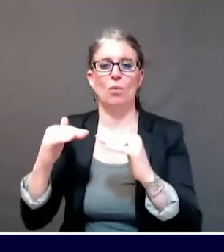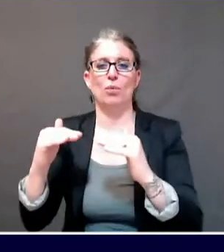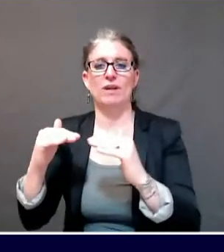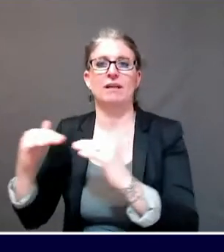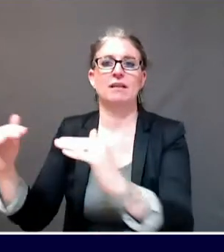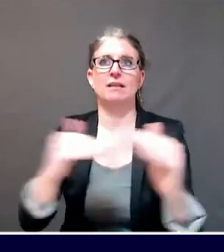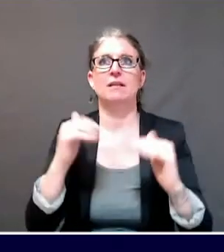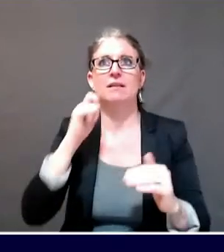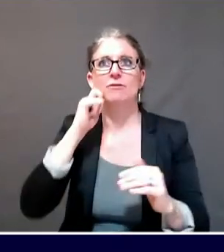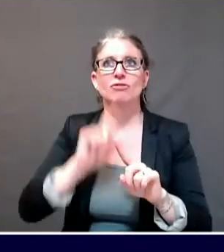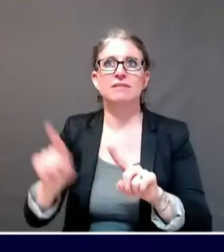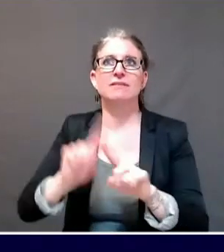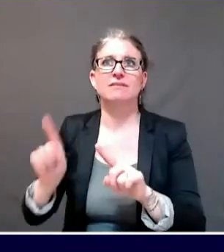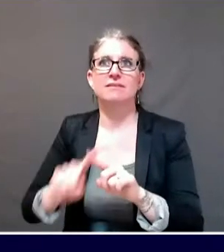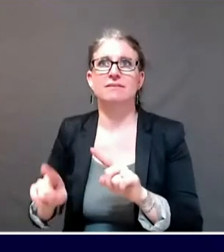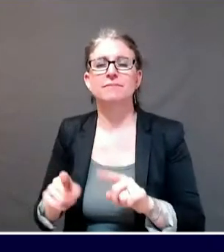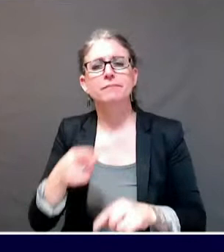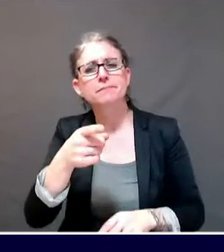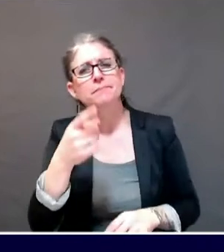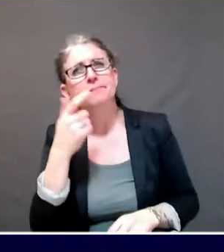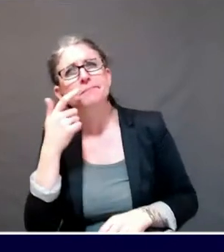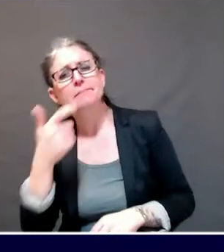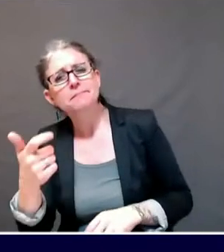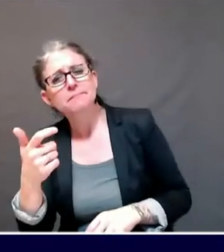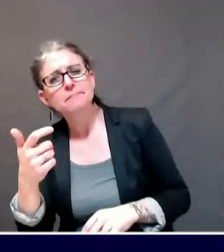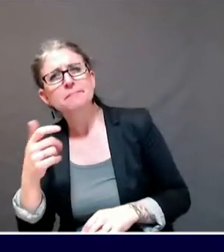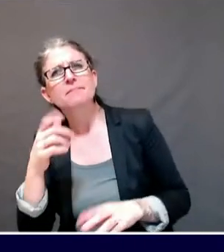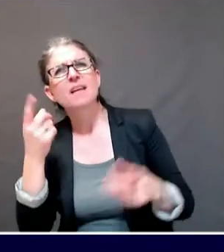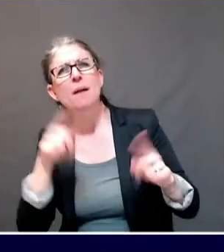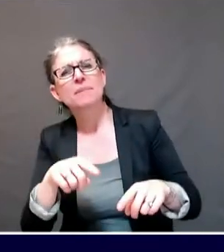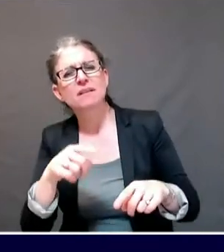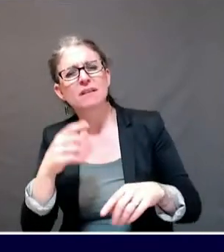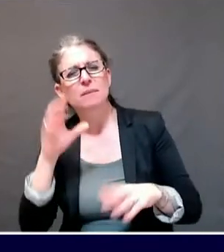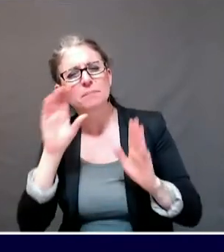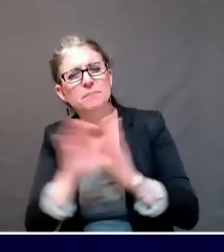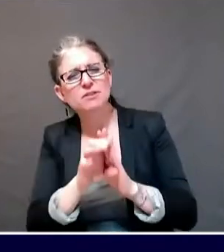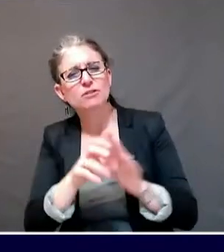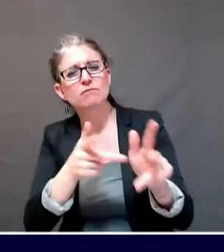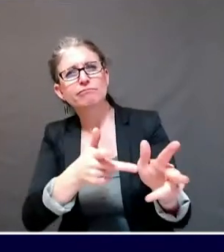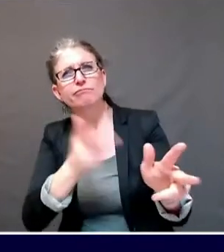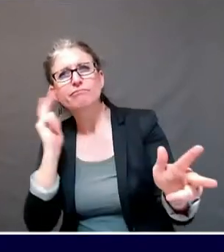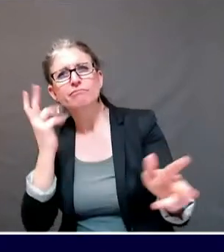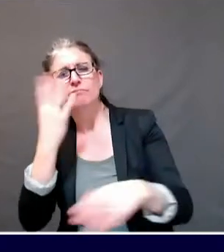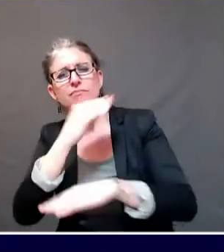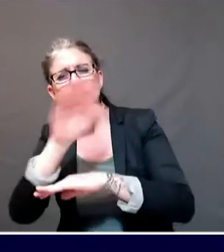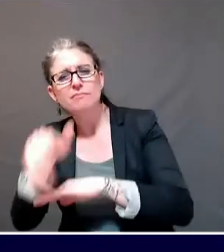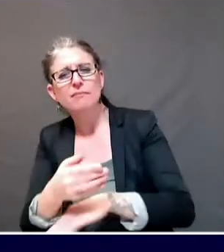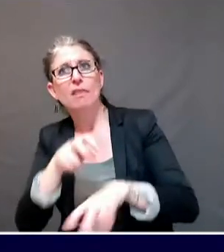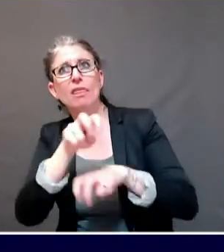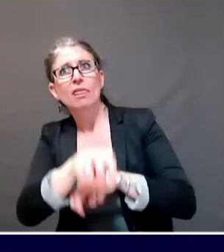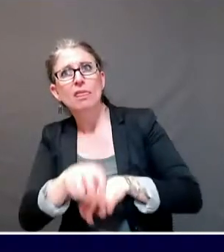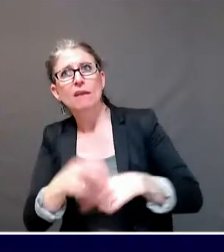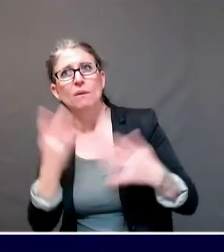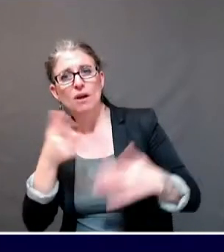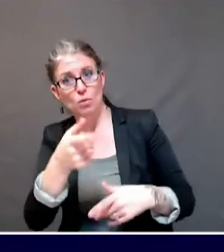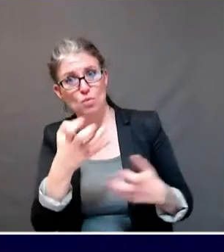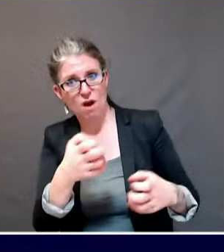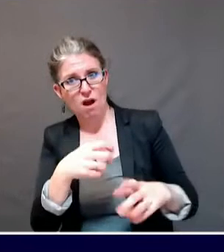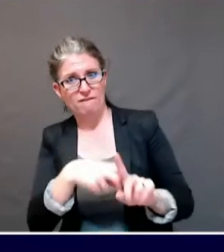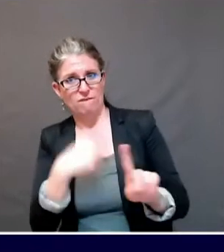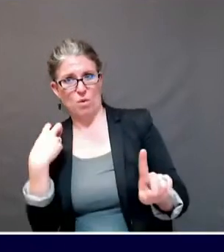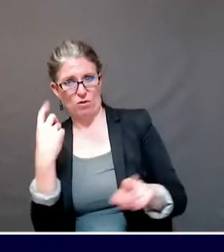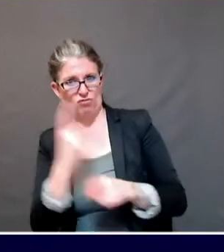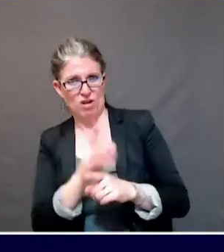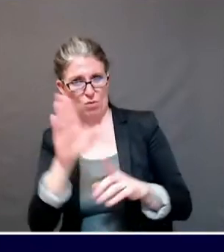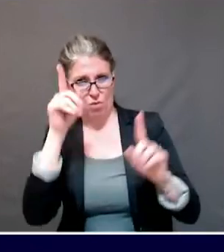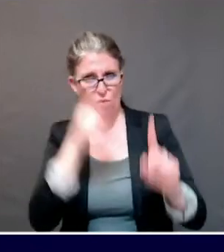mean, lines are just not efficient in any way, whether it's a line of vaccine on a shelf waiting to be administered or a line of